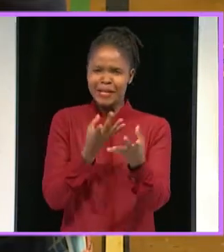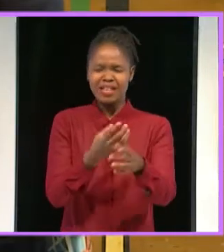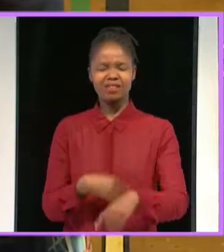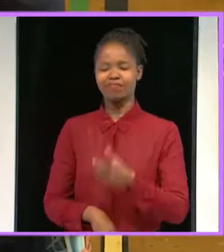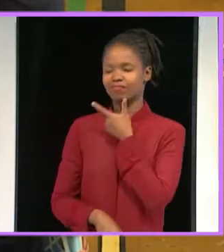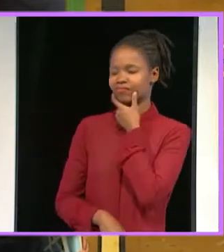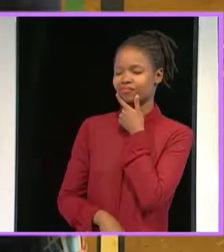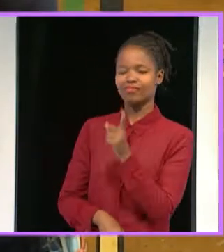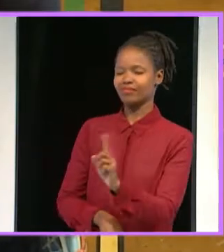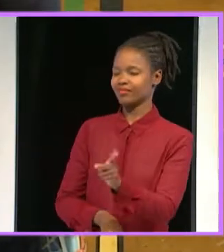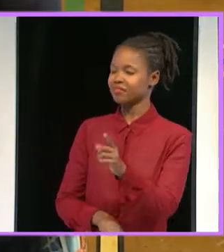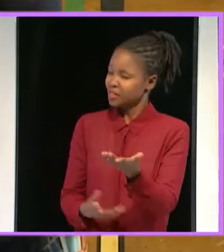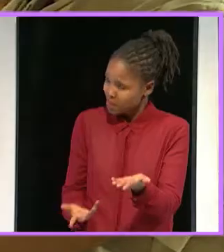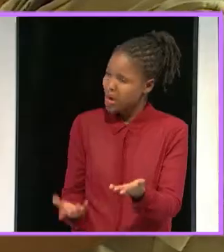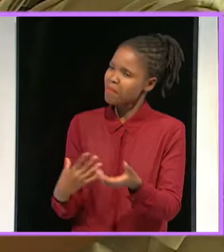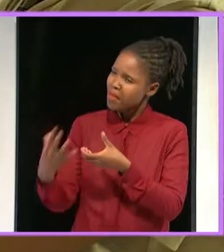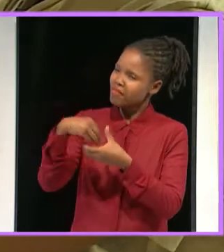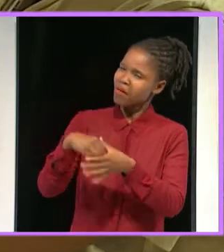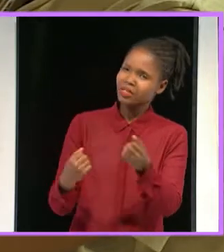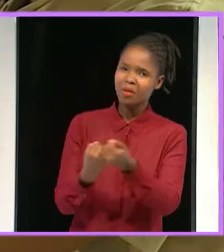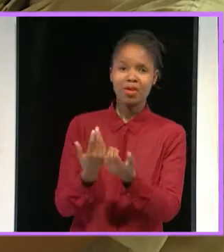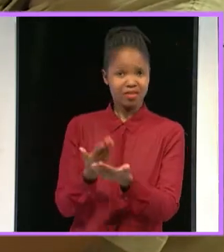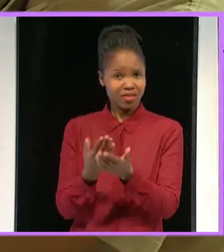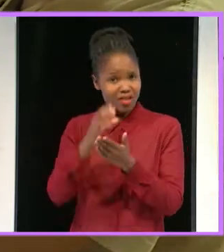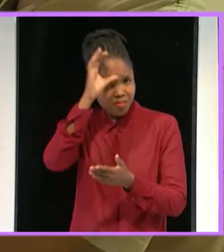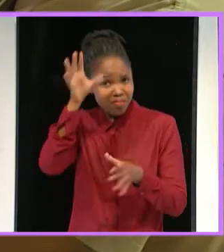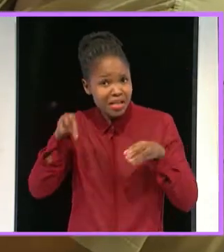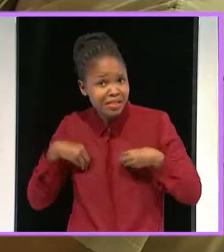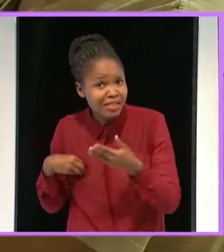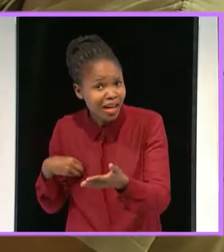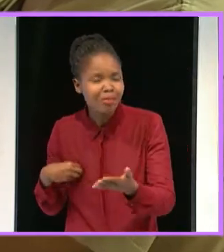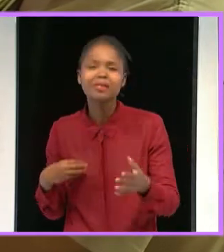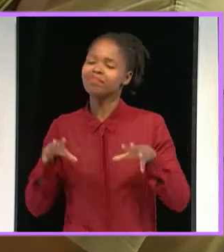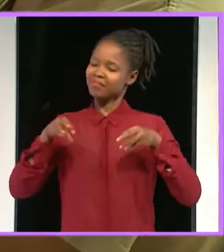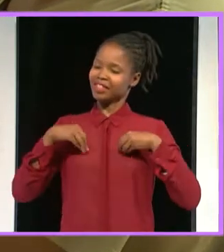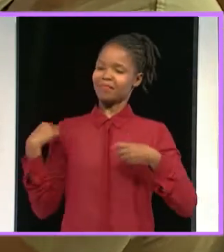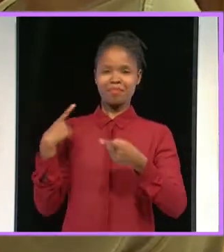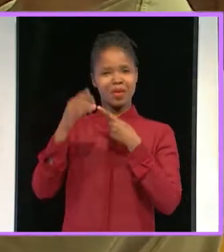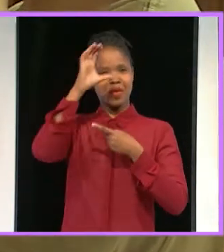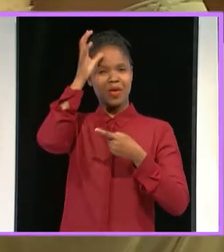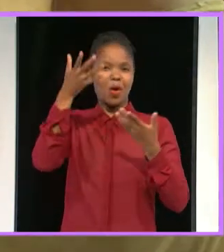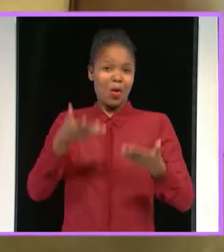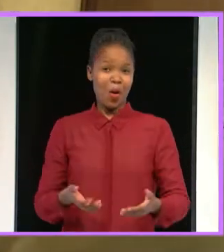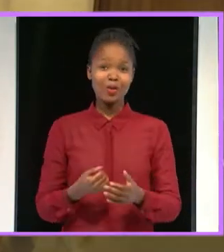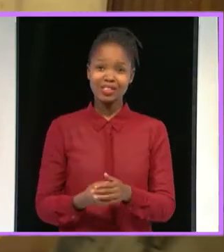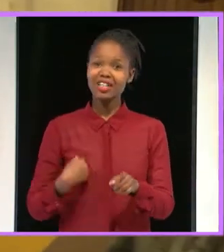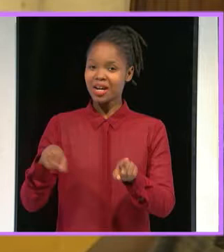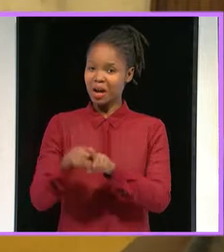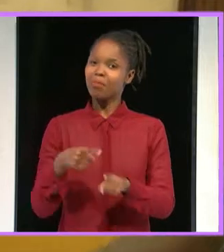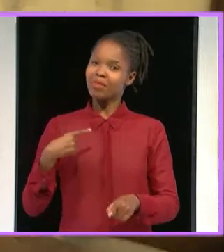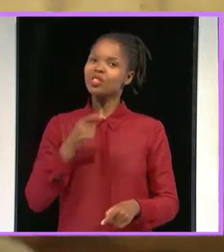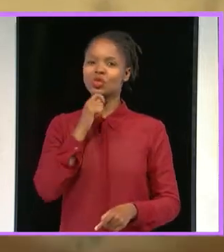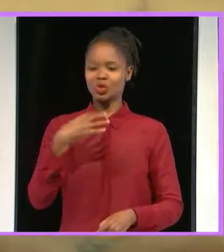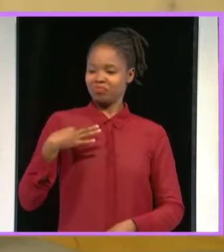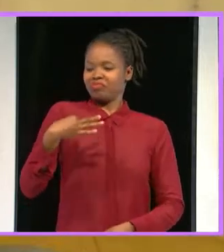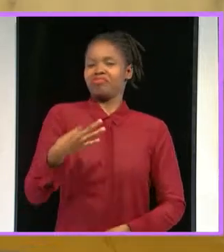belong. And they said, well, don't you just want to be the coach then? And that's how I became the coach. So you are a self-appointed coach.